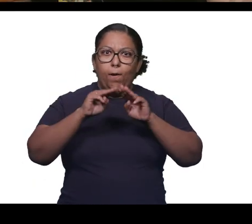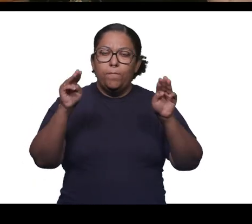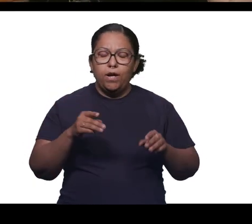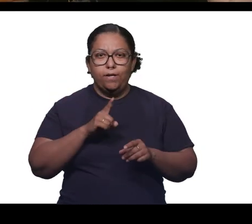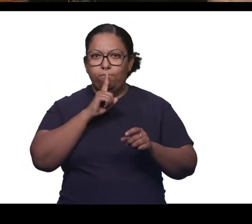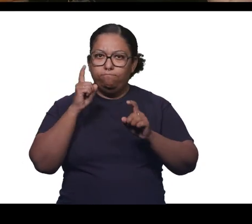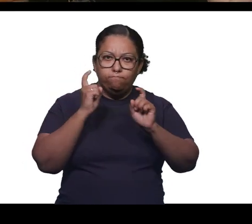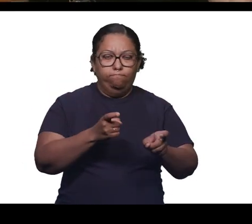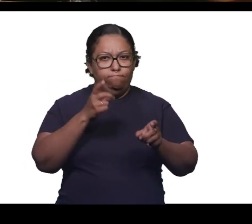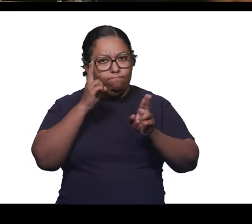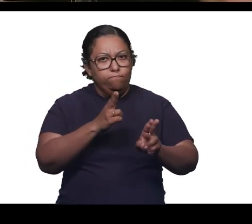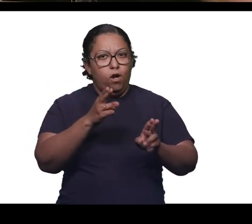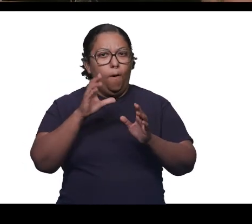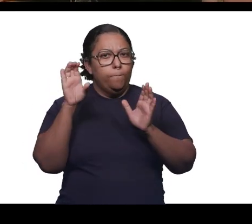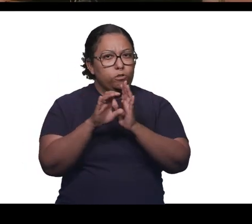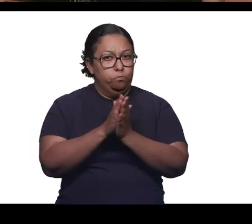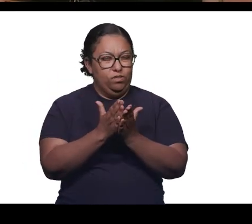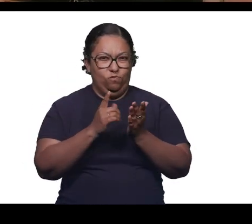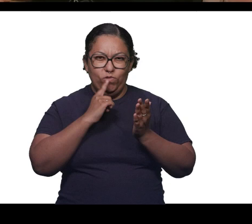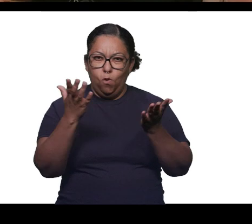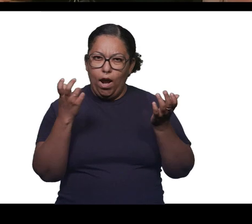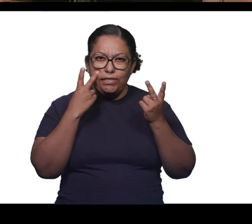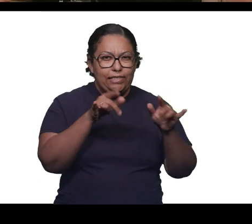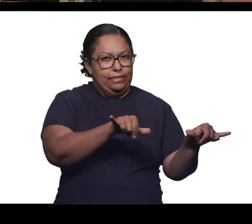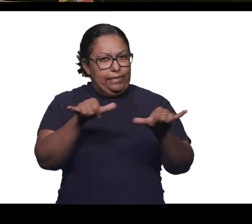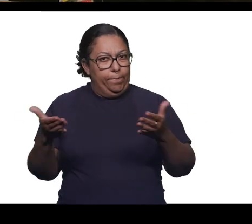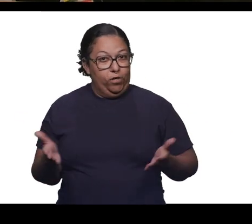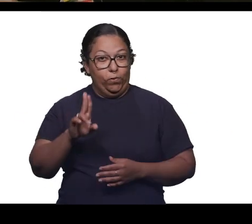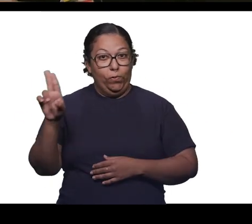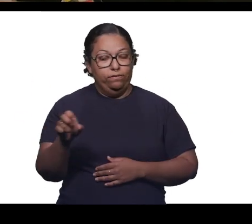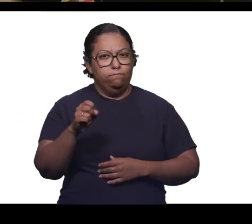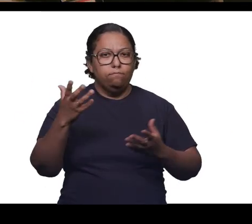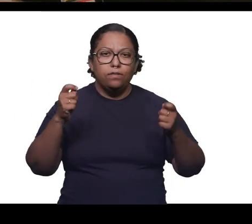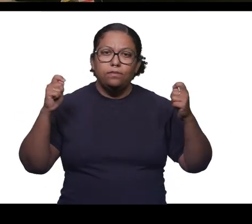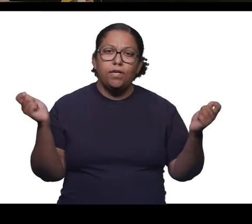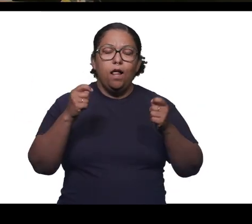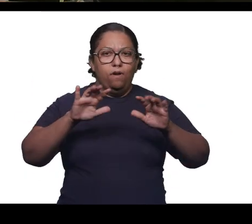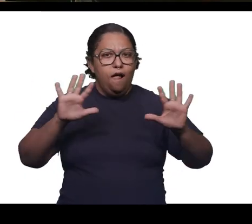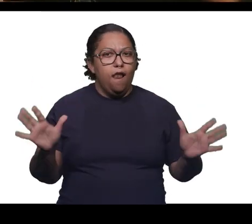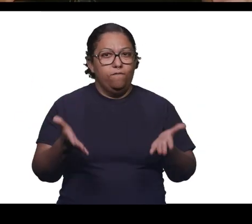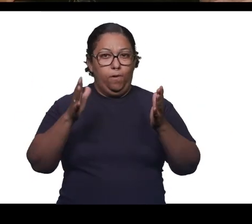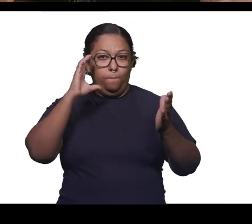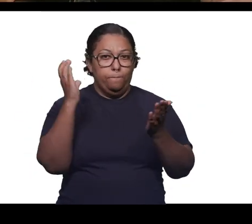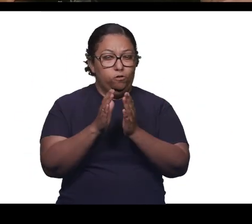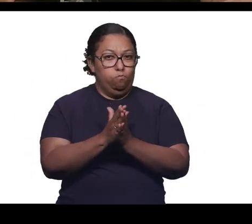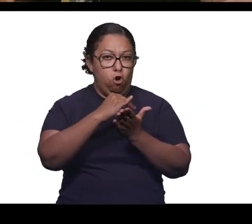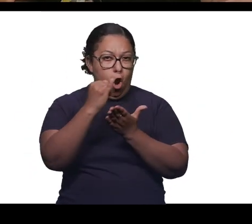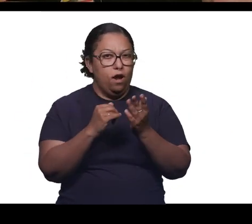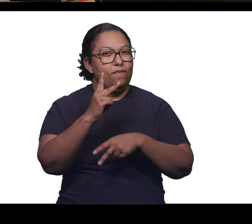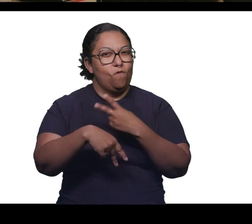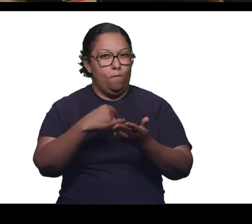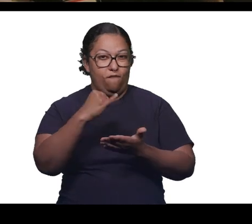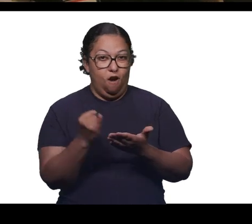museums dedicated to picture book art. And so he really wanted to see that here in the United States. He wanted to celebrate and elevate picture book art as an art